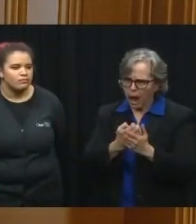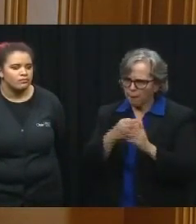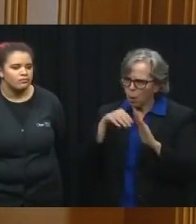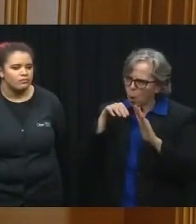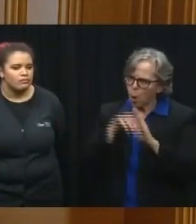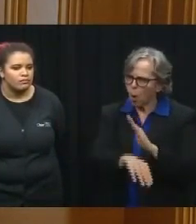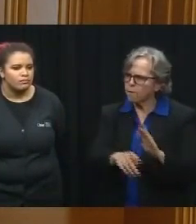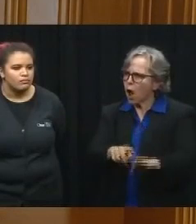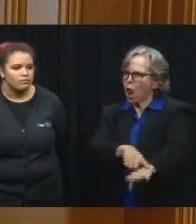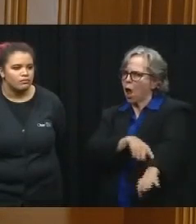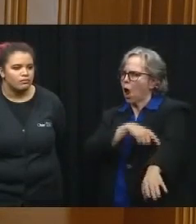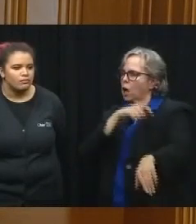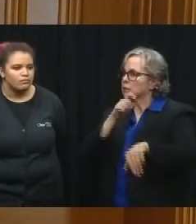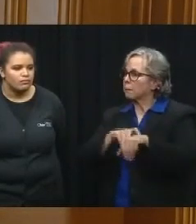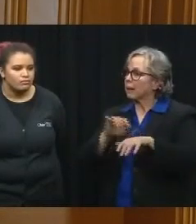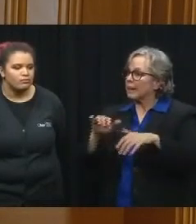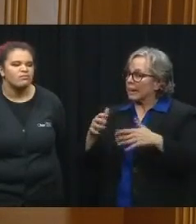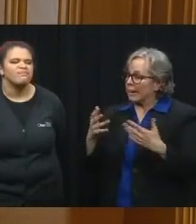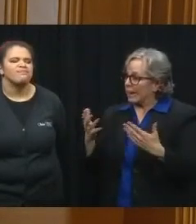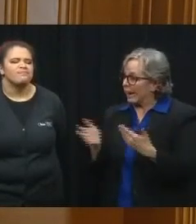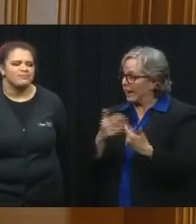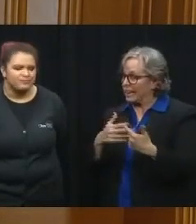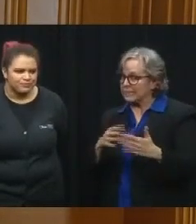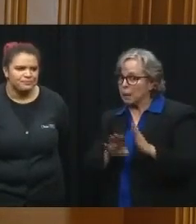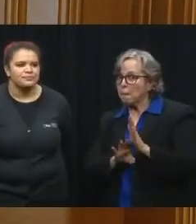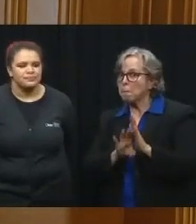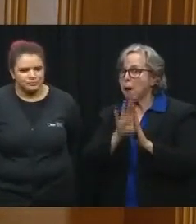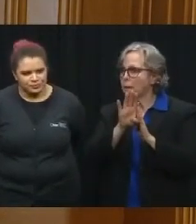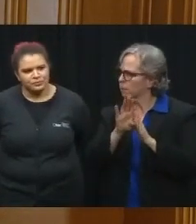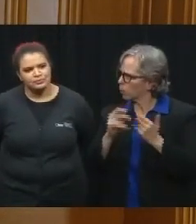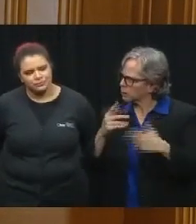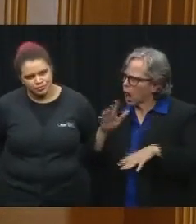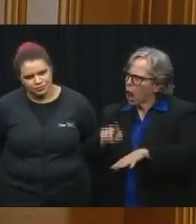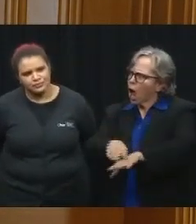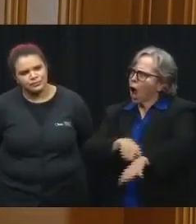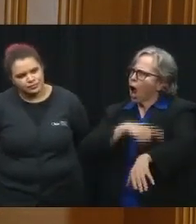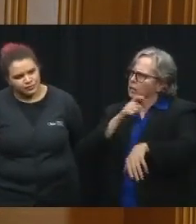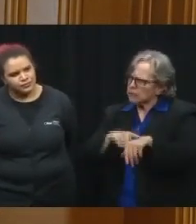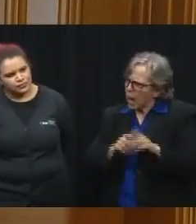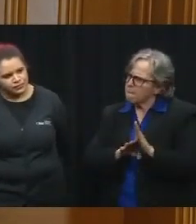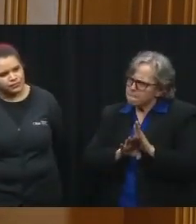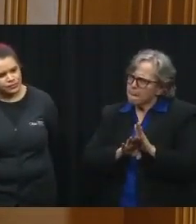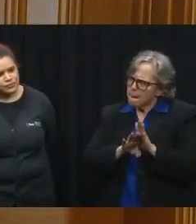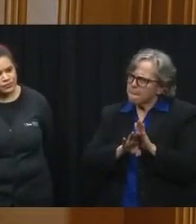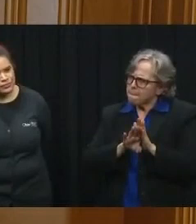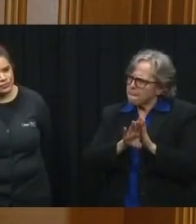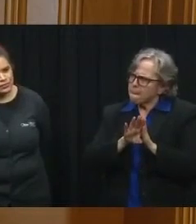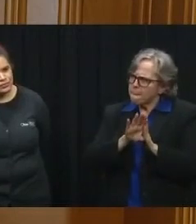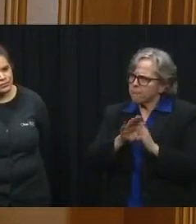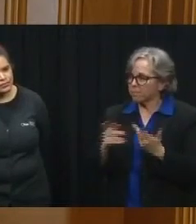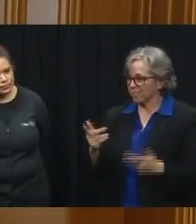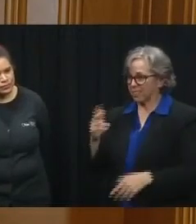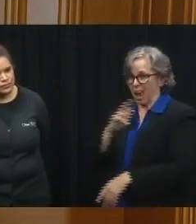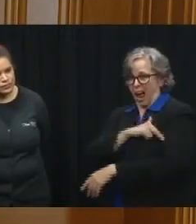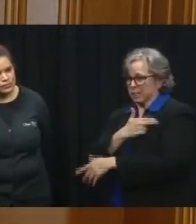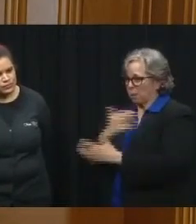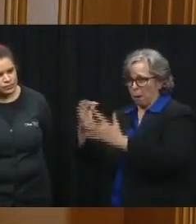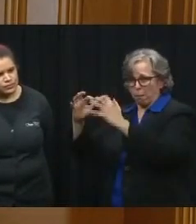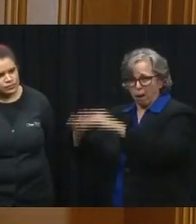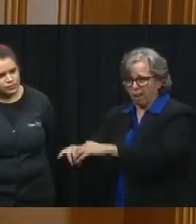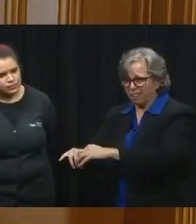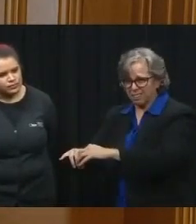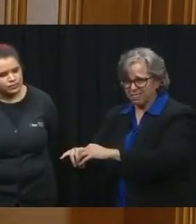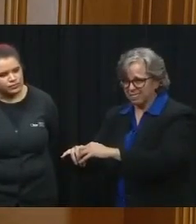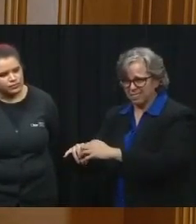move forward. Leaving our hospital system, our healthcare system in shambles is not the way to grow our